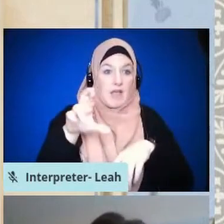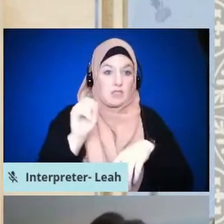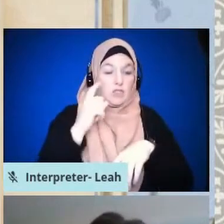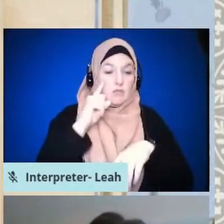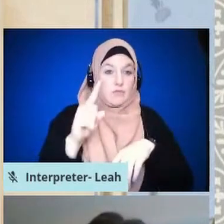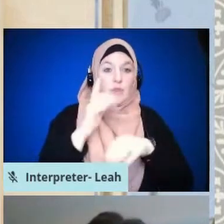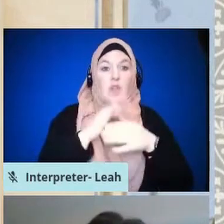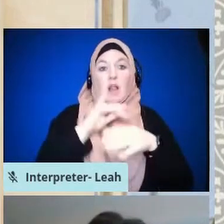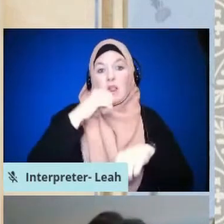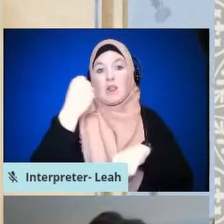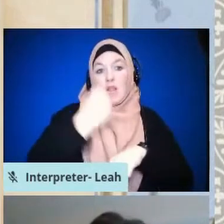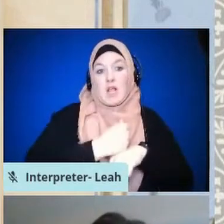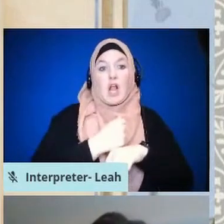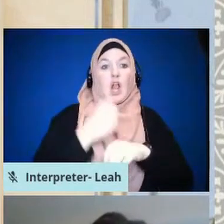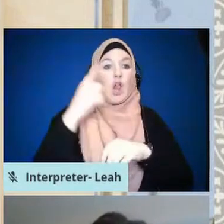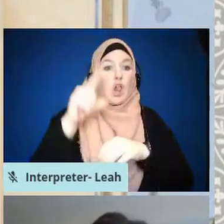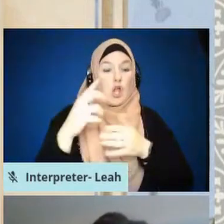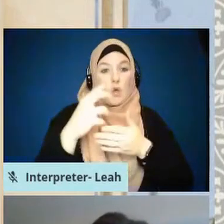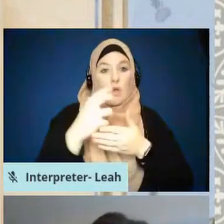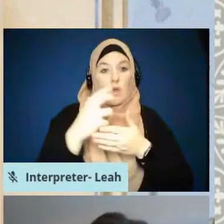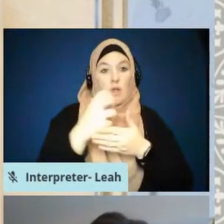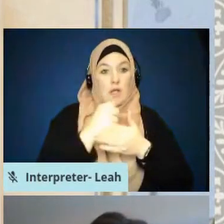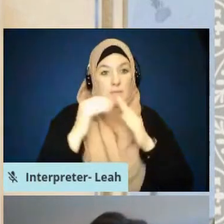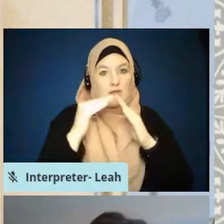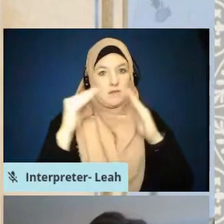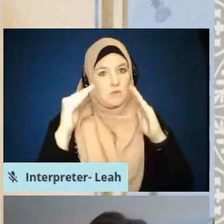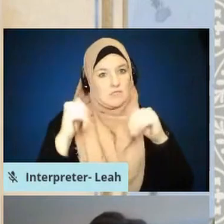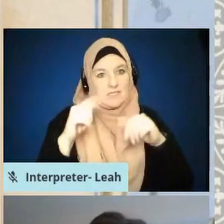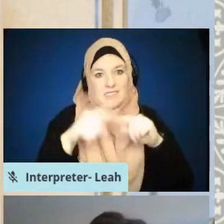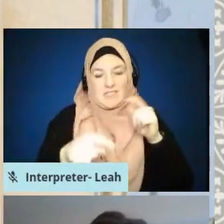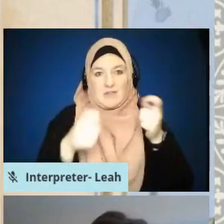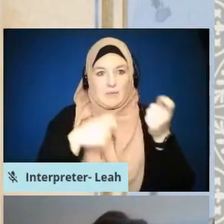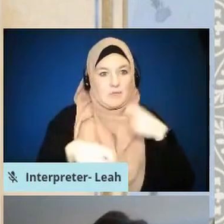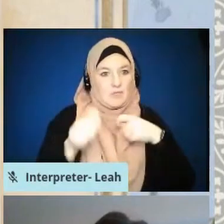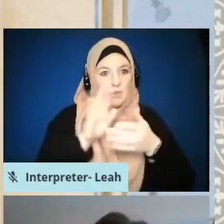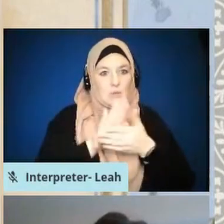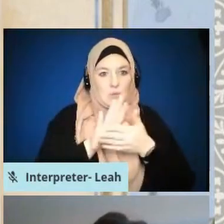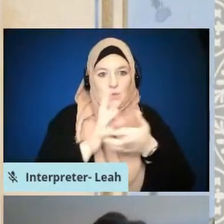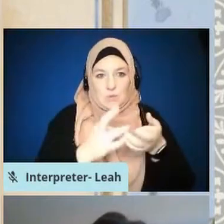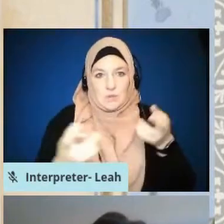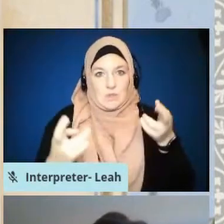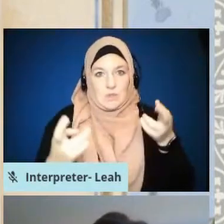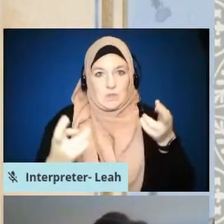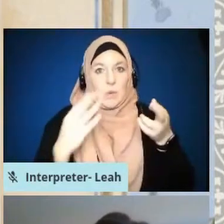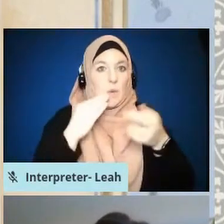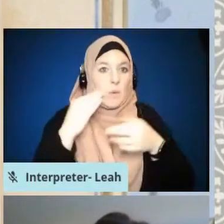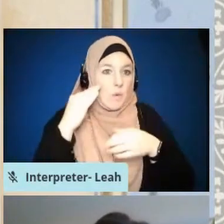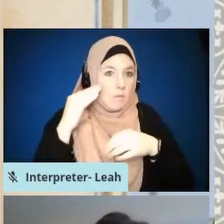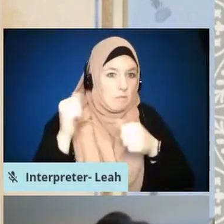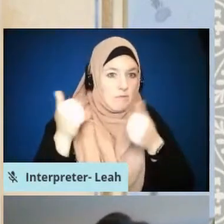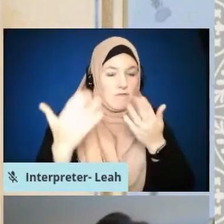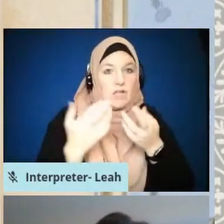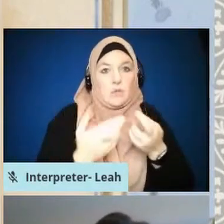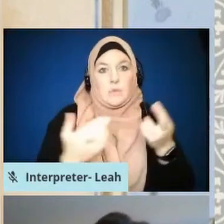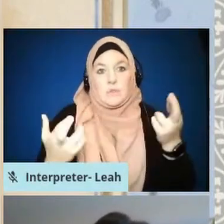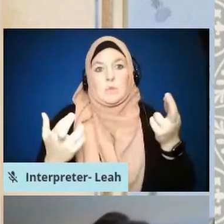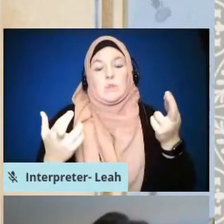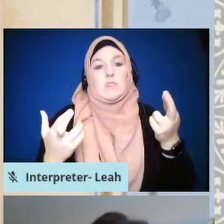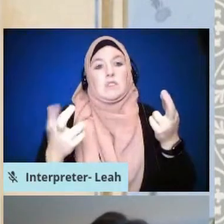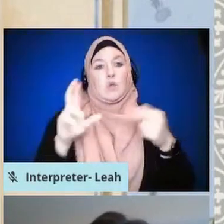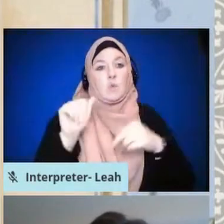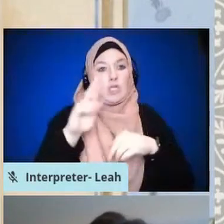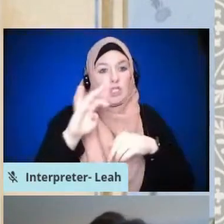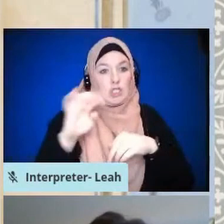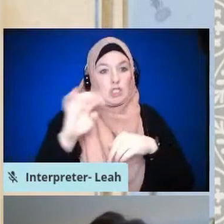So, low income households that cannot replace the school resources by home provided resources, racial